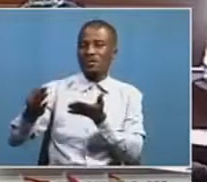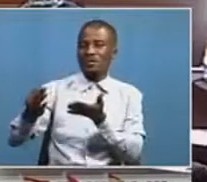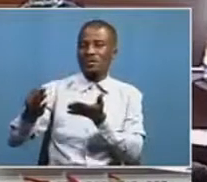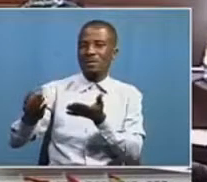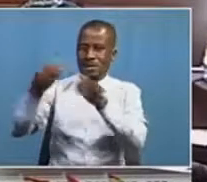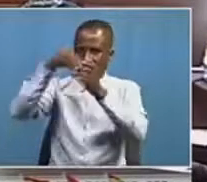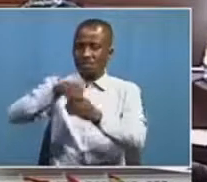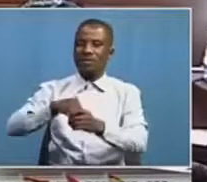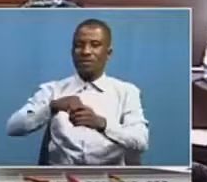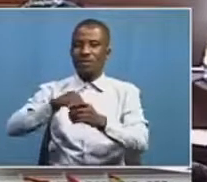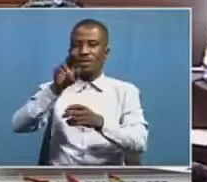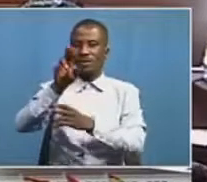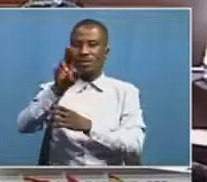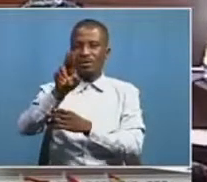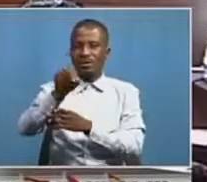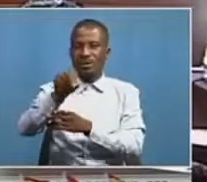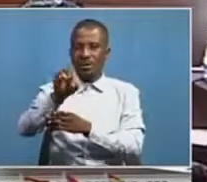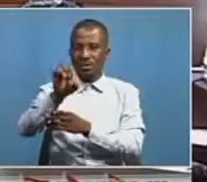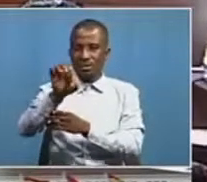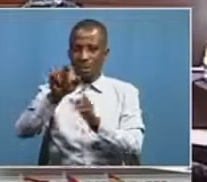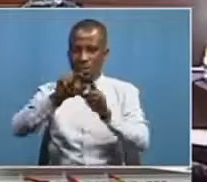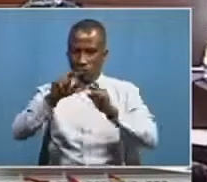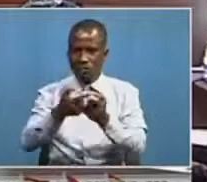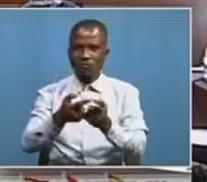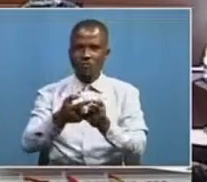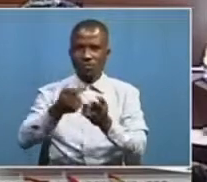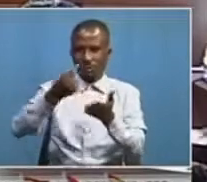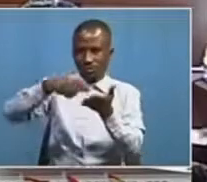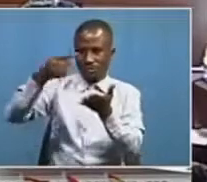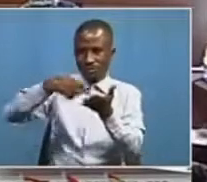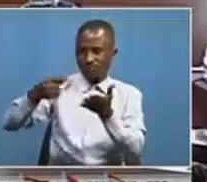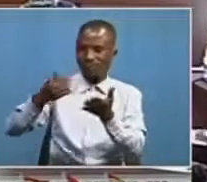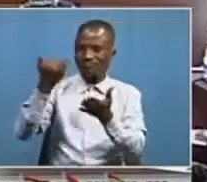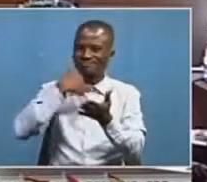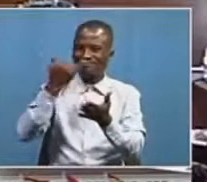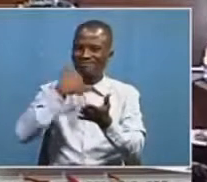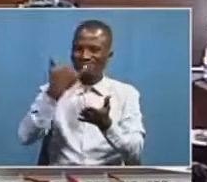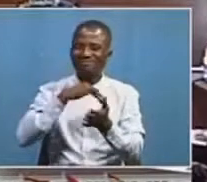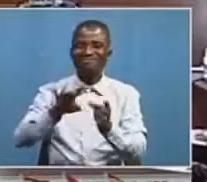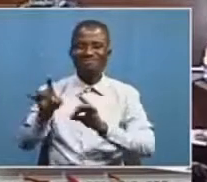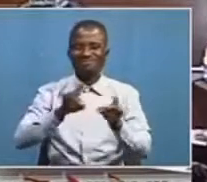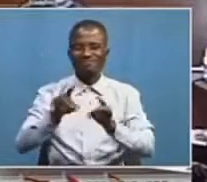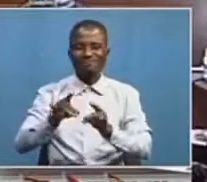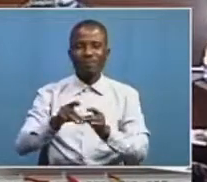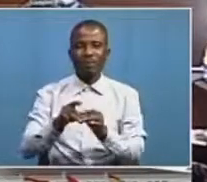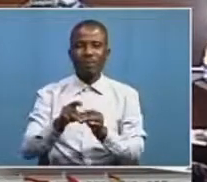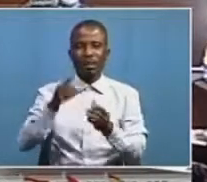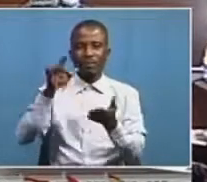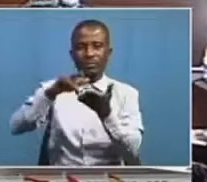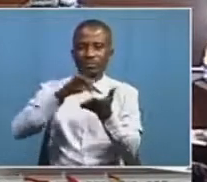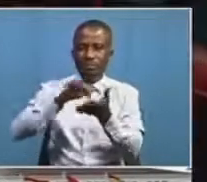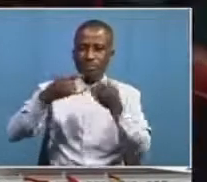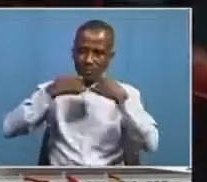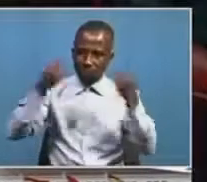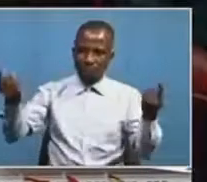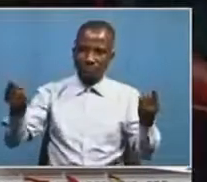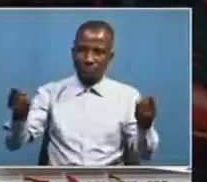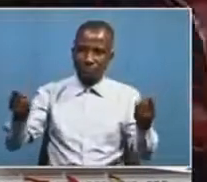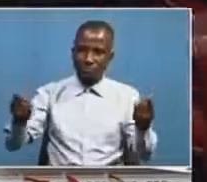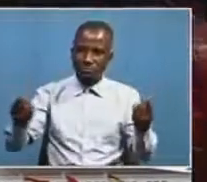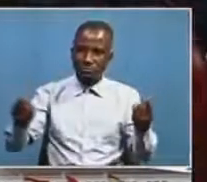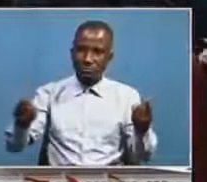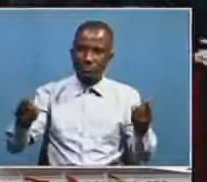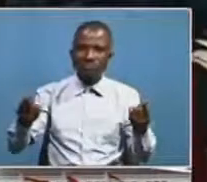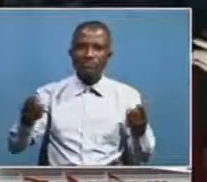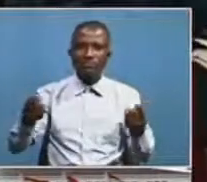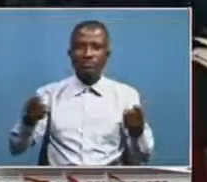the petitioner and his agents in correcting administrative or clerical errors made in the computation of the declaration?